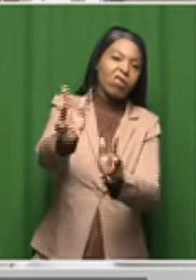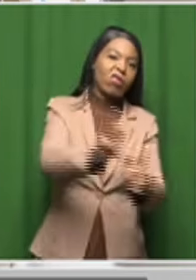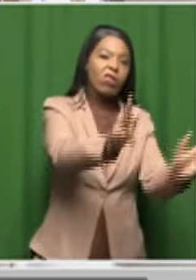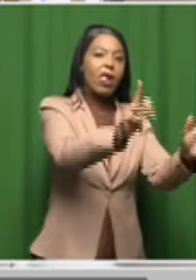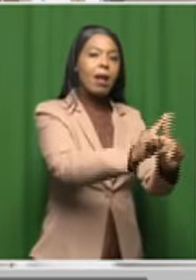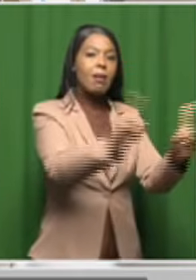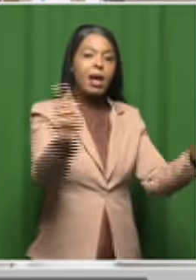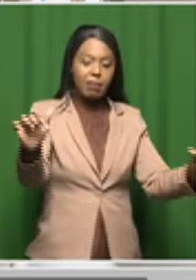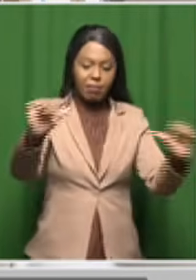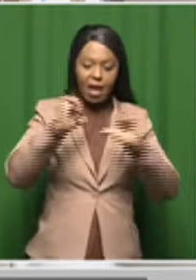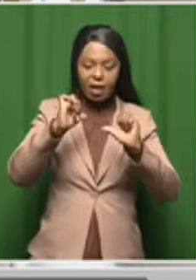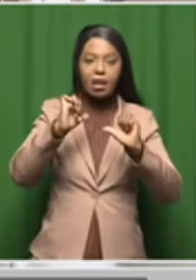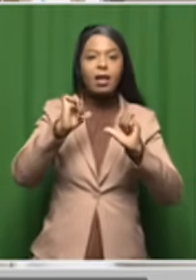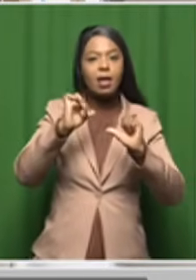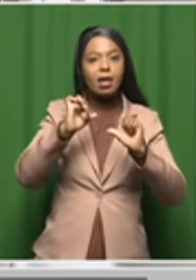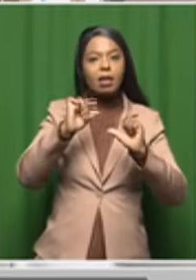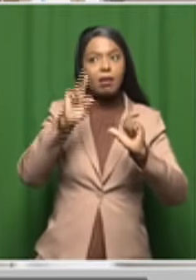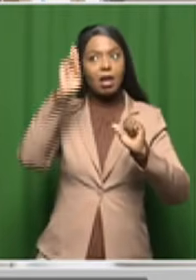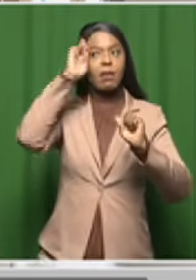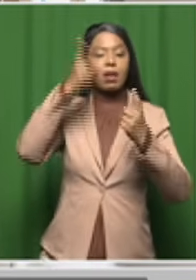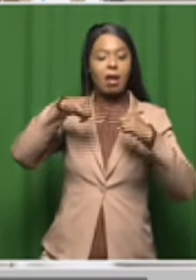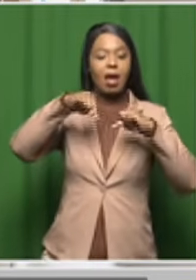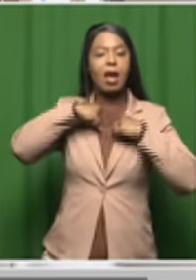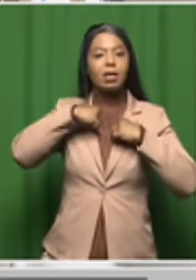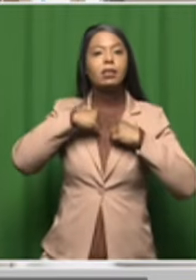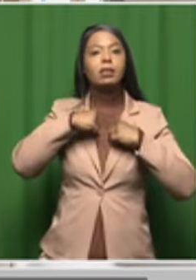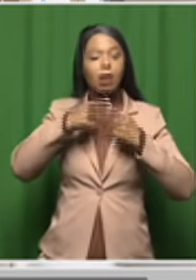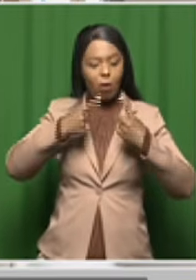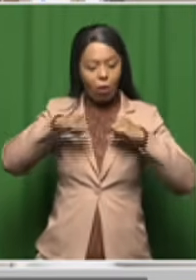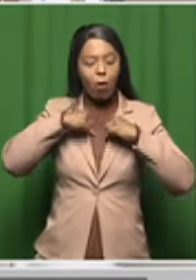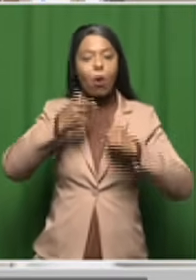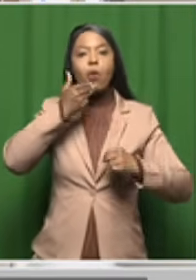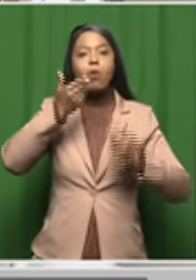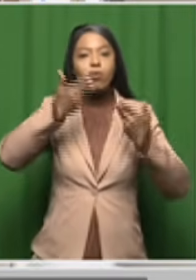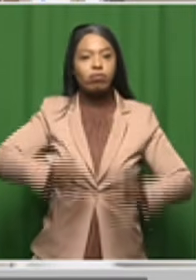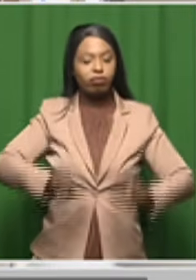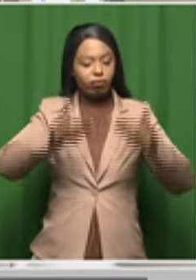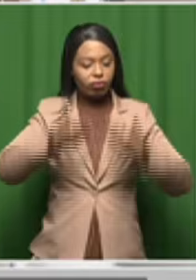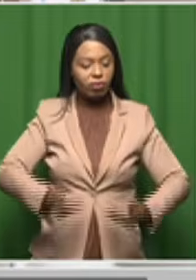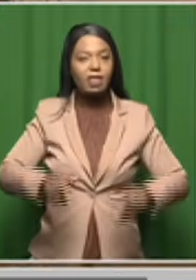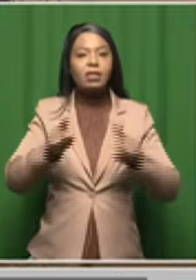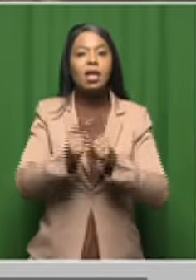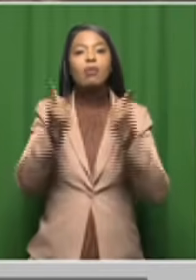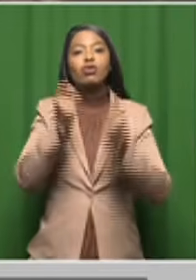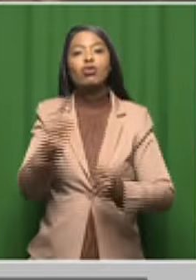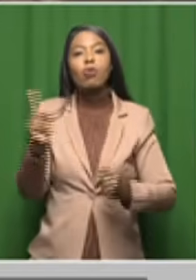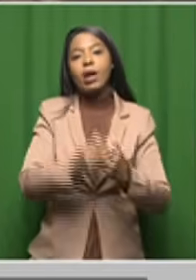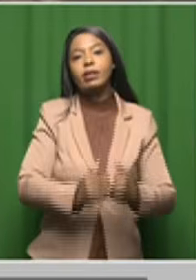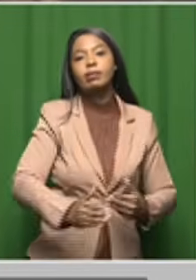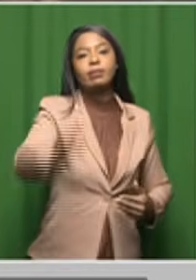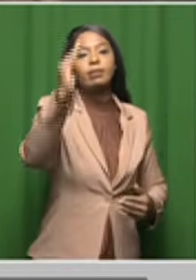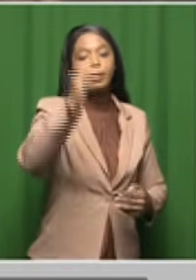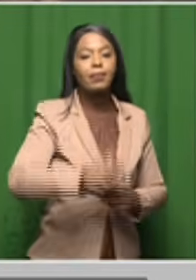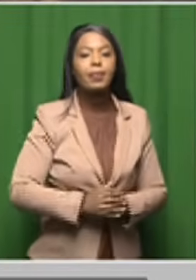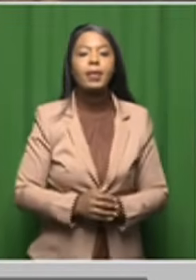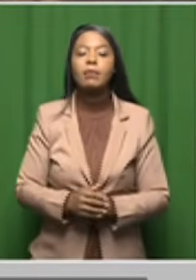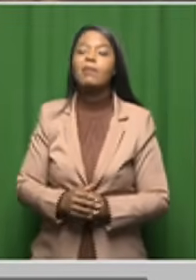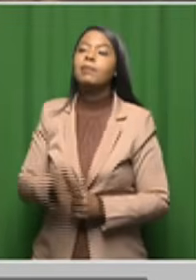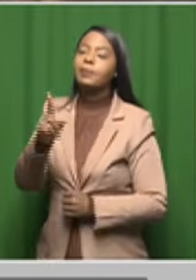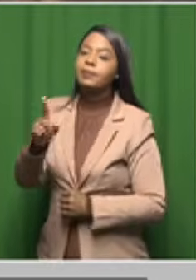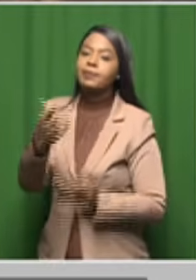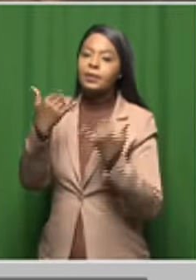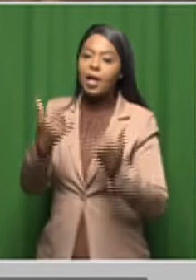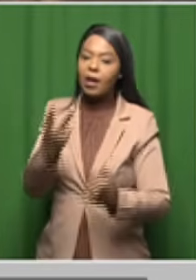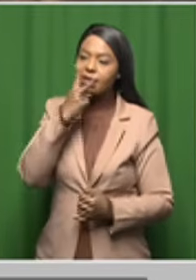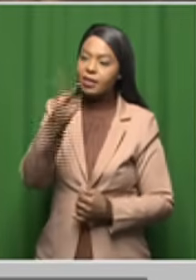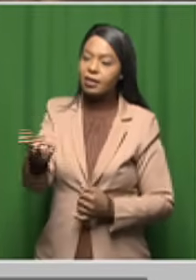to remind us of who we are and what we need to do. Thank you for that. And Dr. Bester, I'm just looking at the